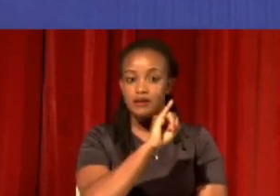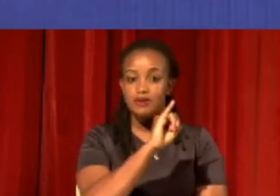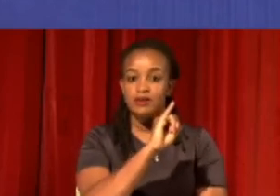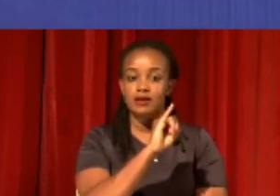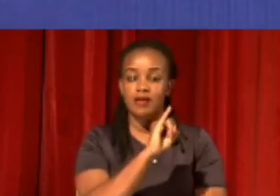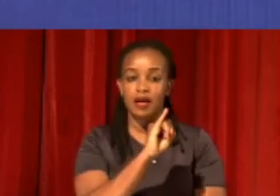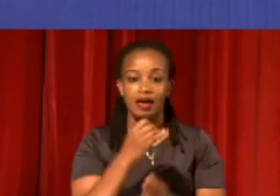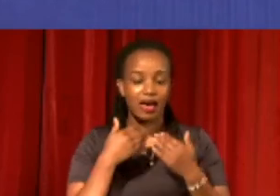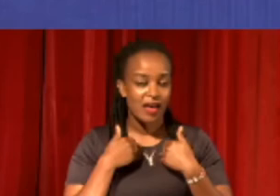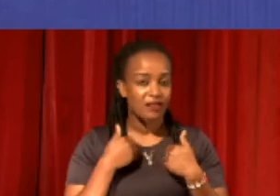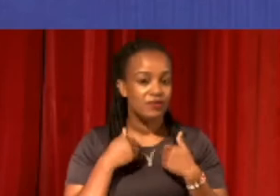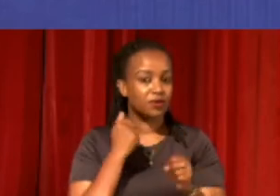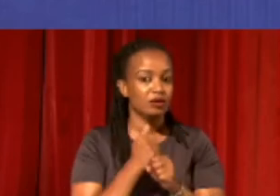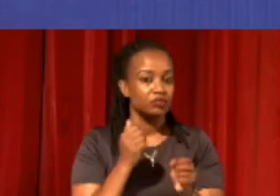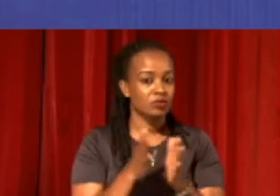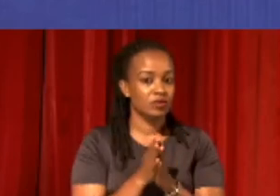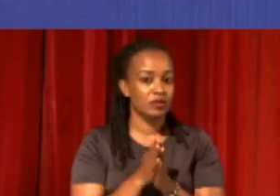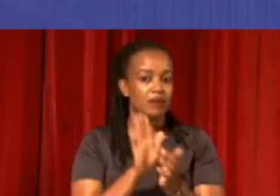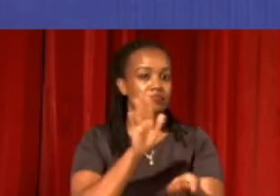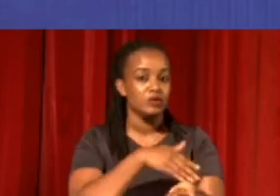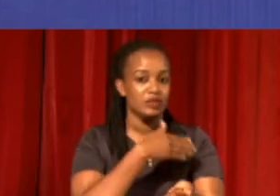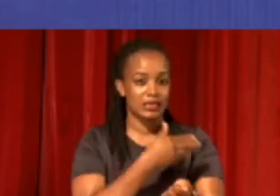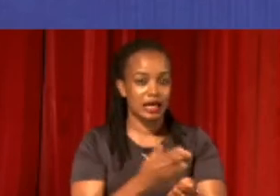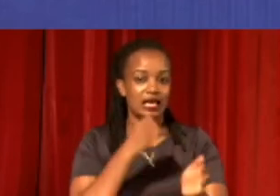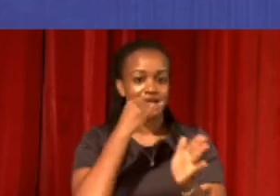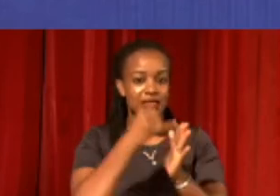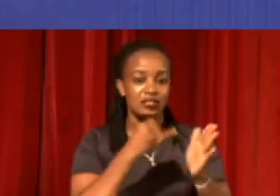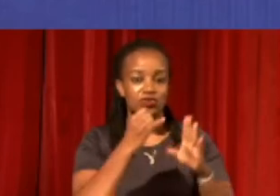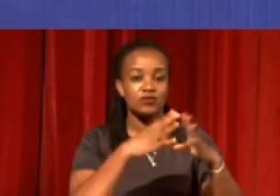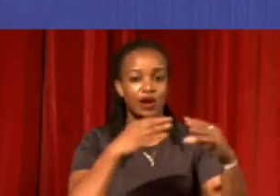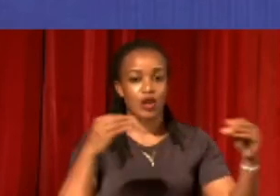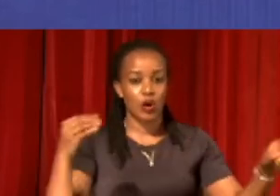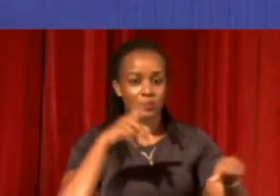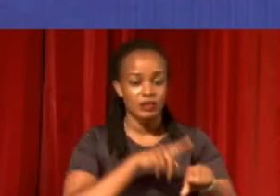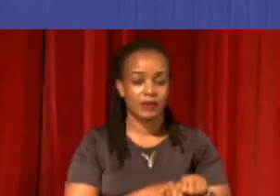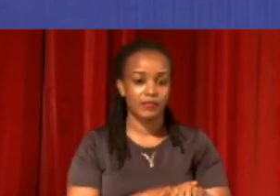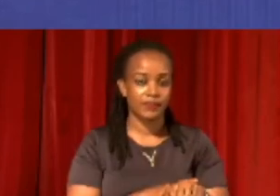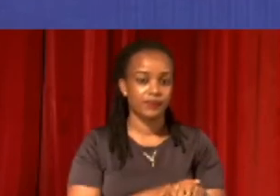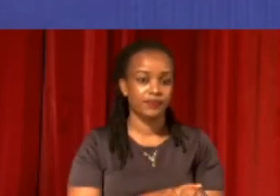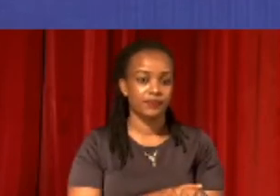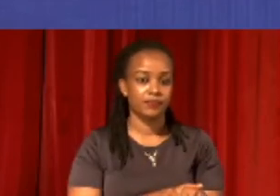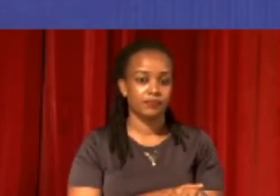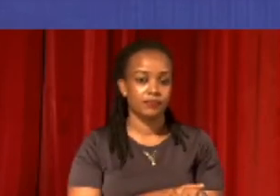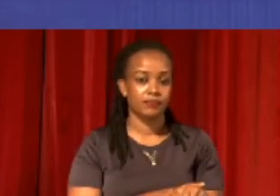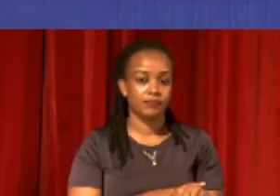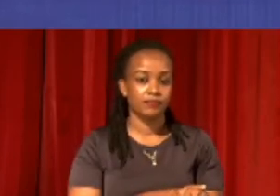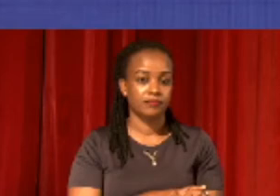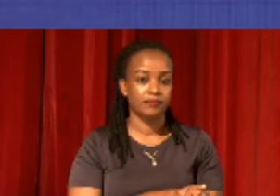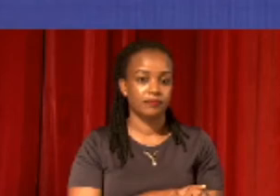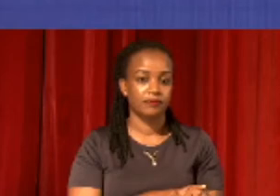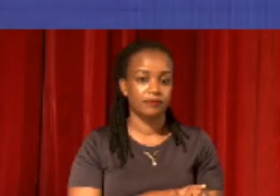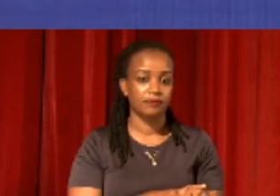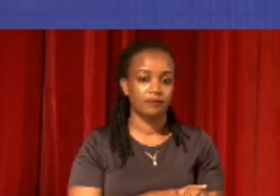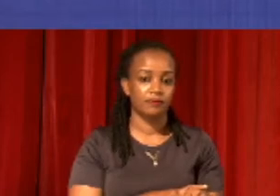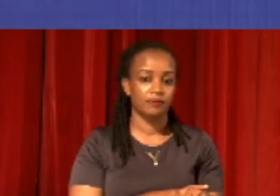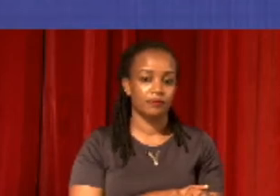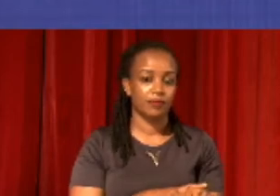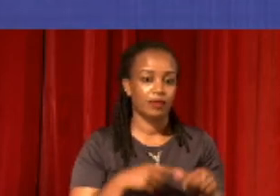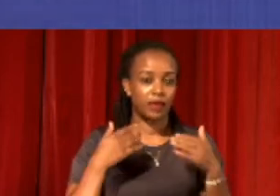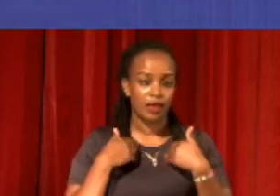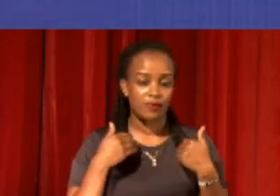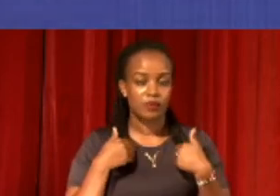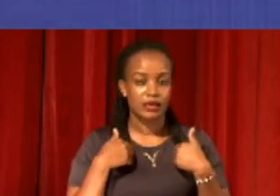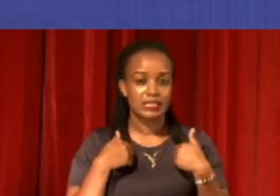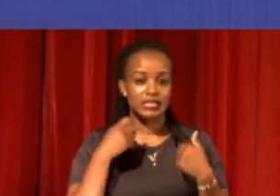is music. I've been in the music industry for a long time. Okay. I've been several sectors of the